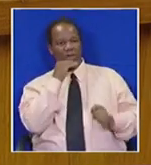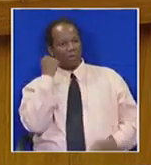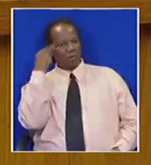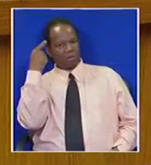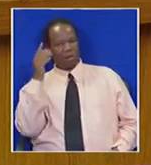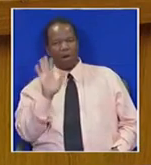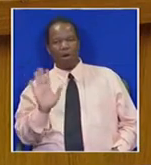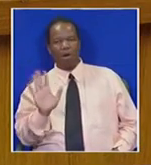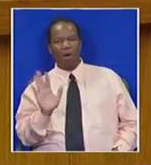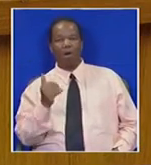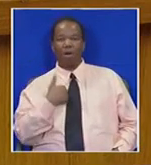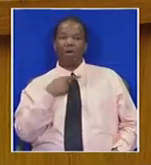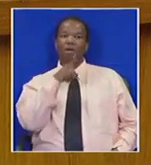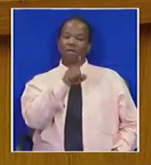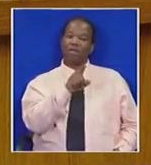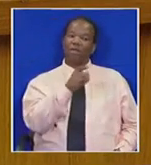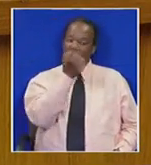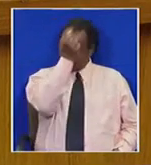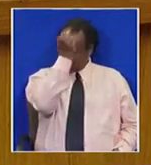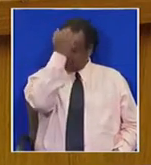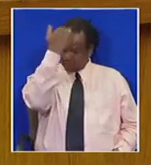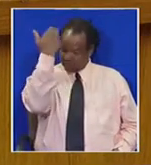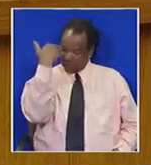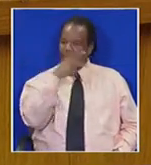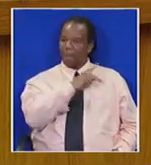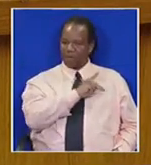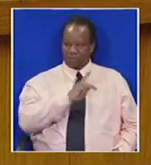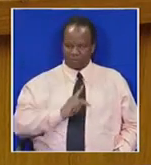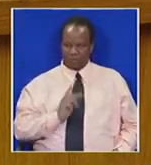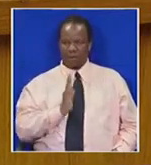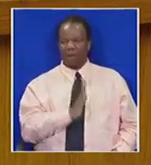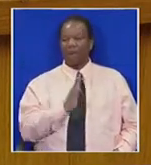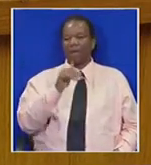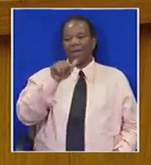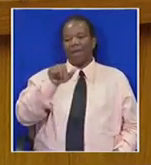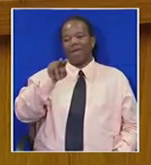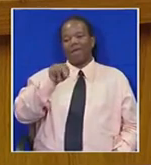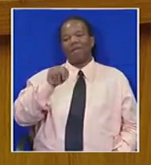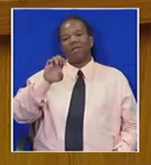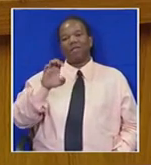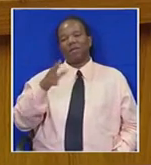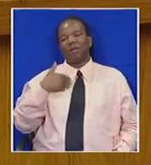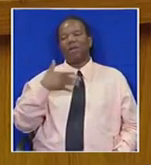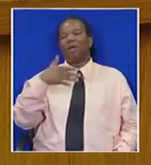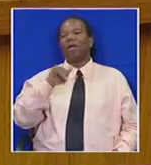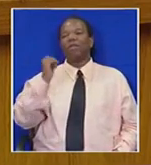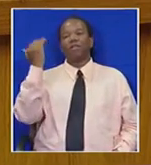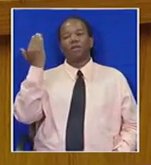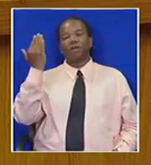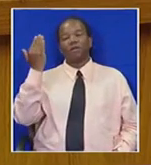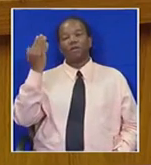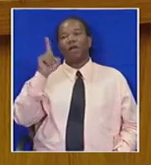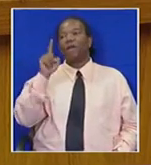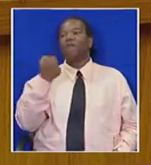our organization and a former president. The State of the Nation address that you delivered on Friday, the 16th February in